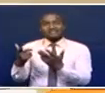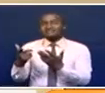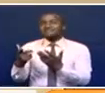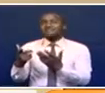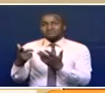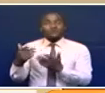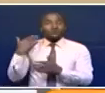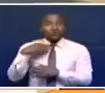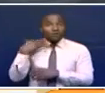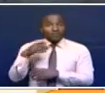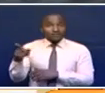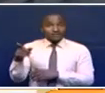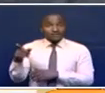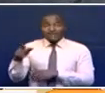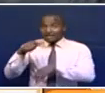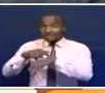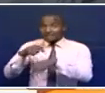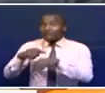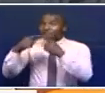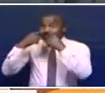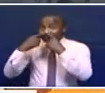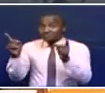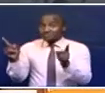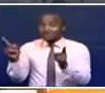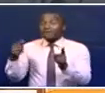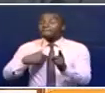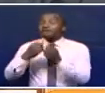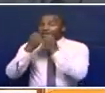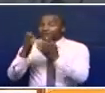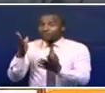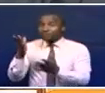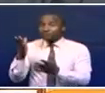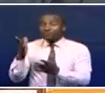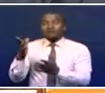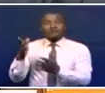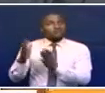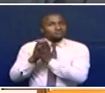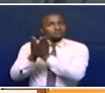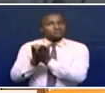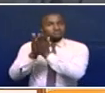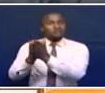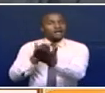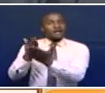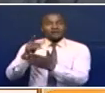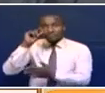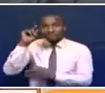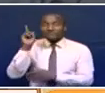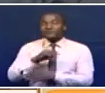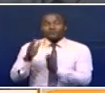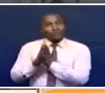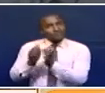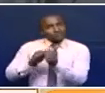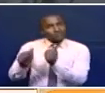cartels. By the time I was making this announcement, I can tell you, maybe there are ships already docked in Mombasa with a lot of